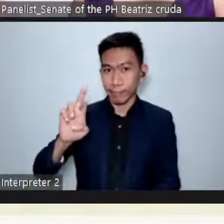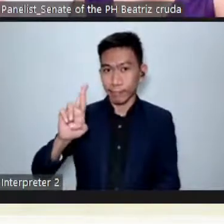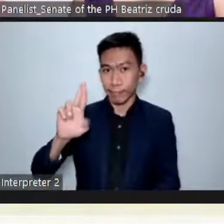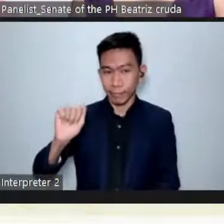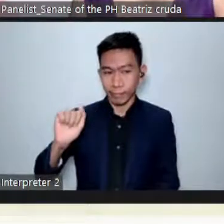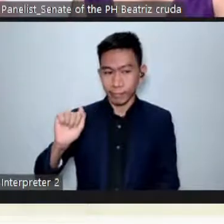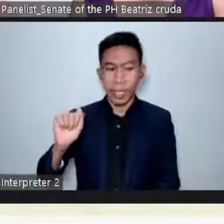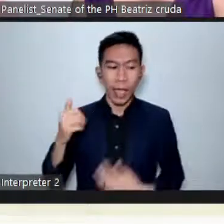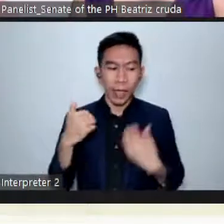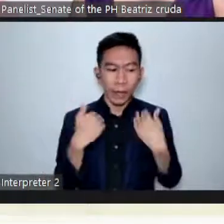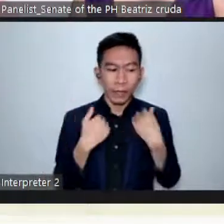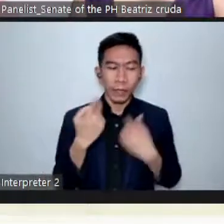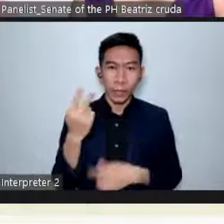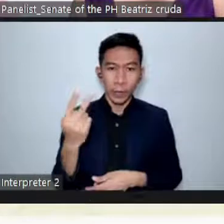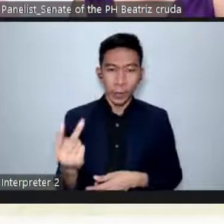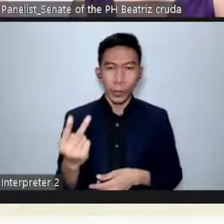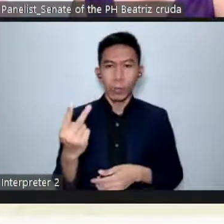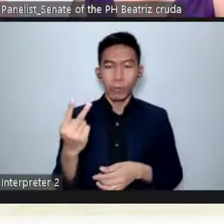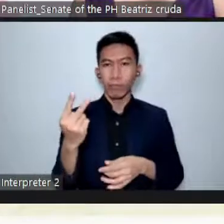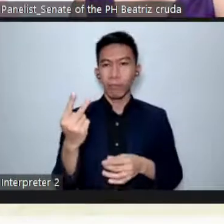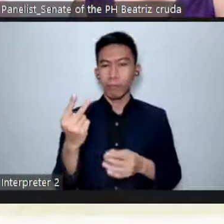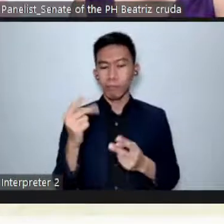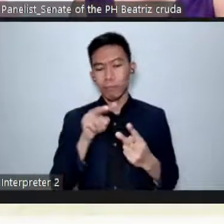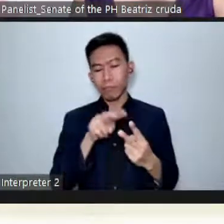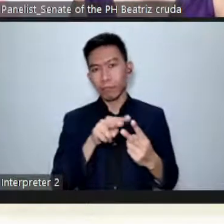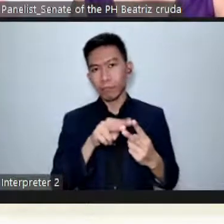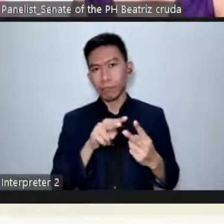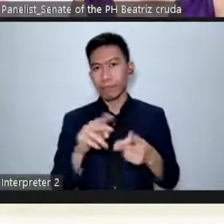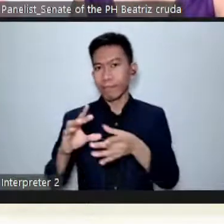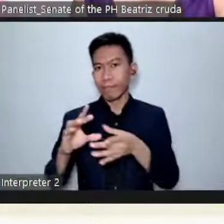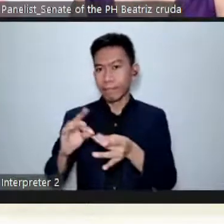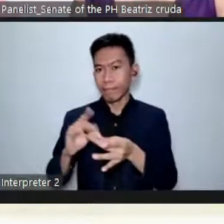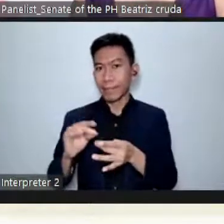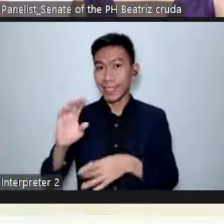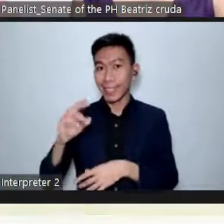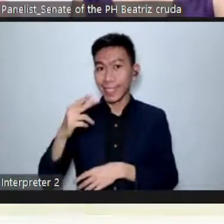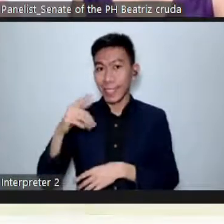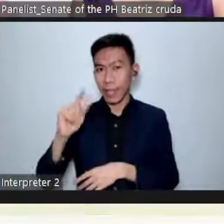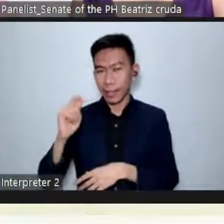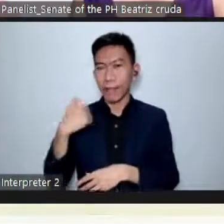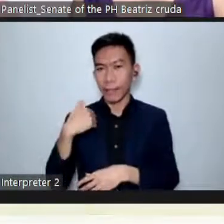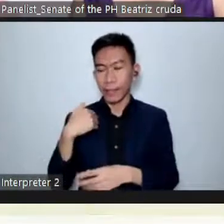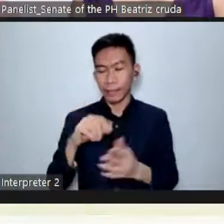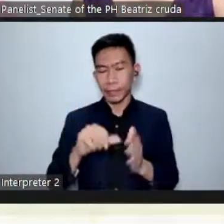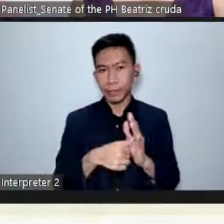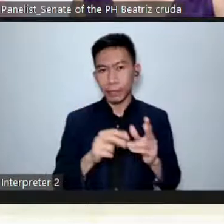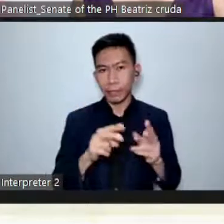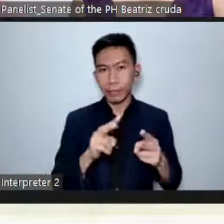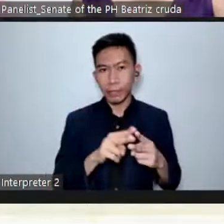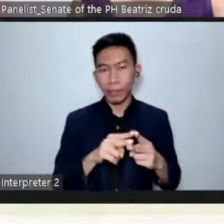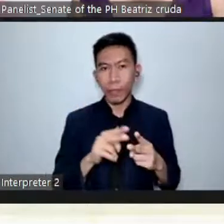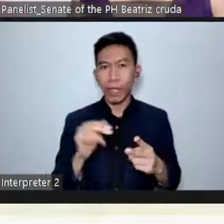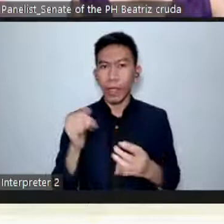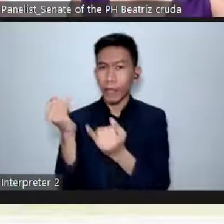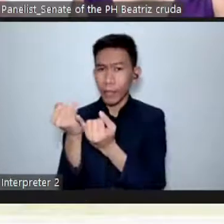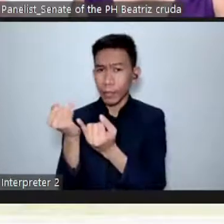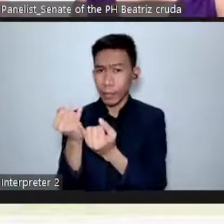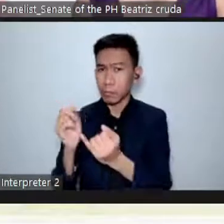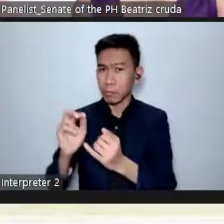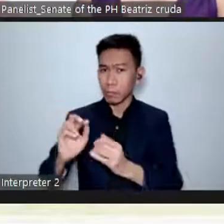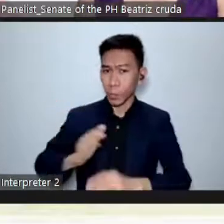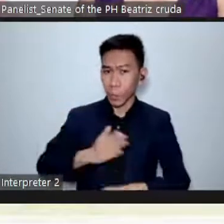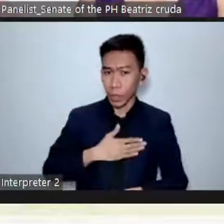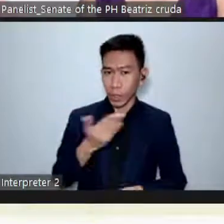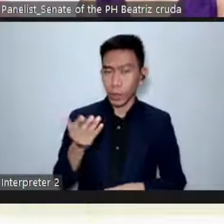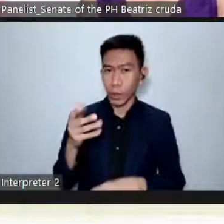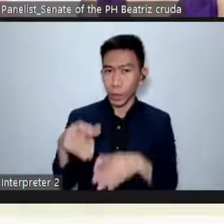raised earlier and also in the chat box. One was, is PhilHealth ready to expand benefit